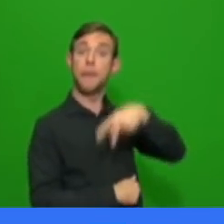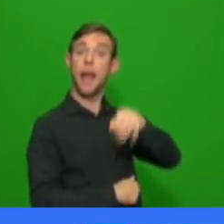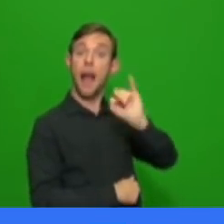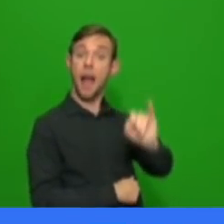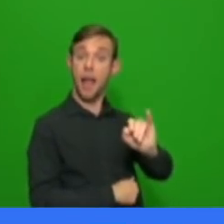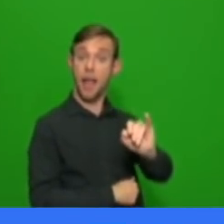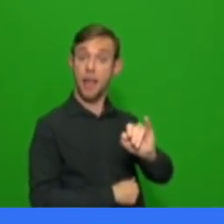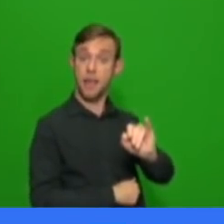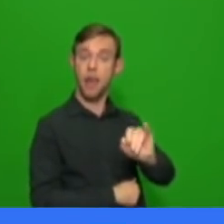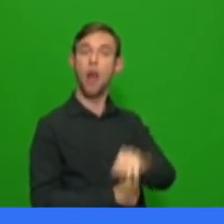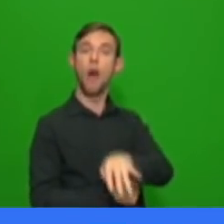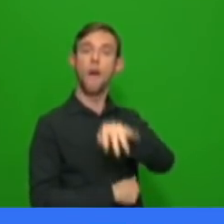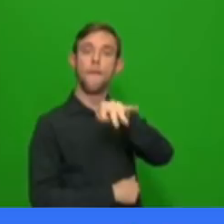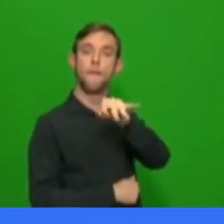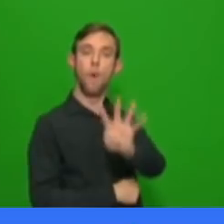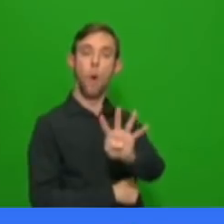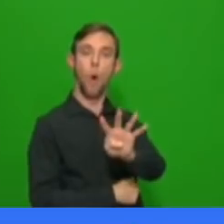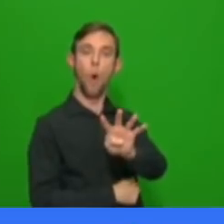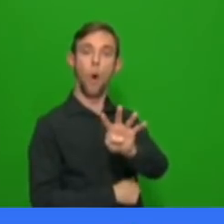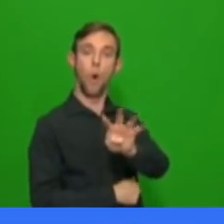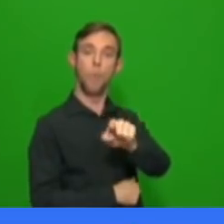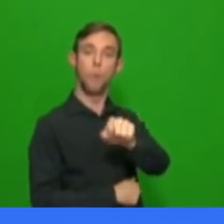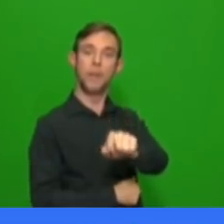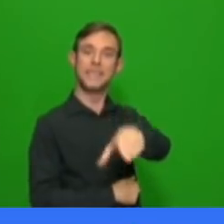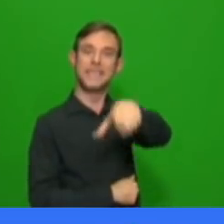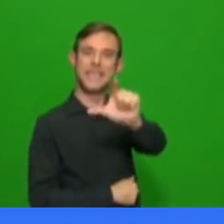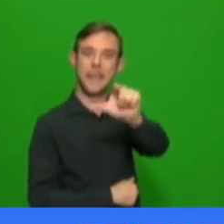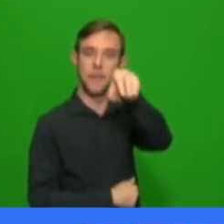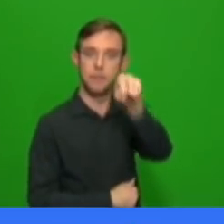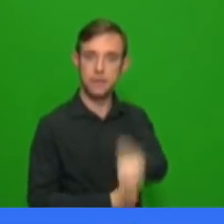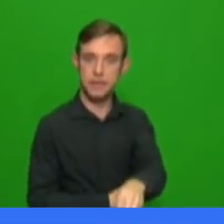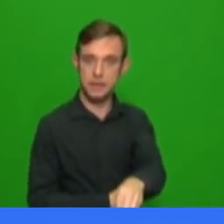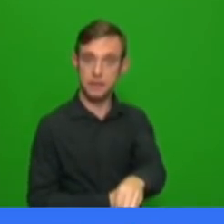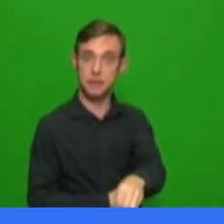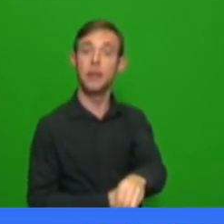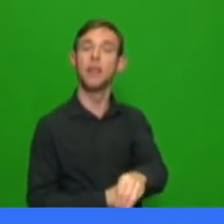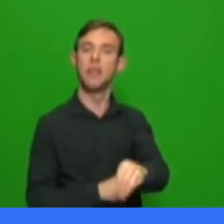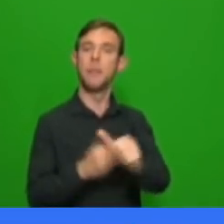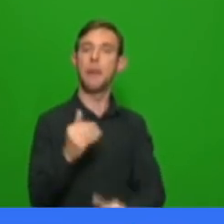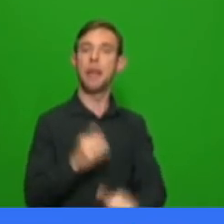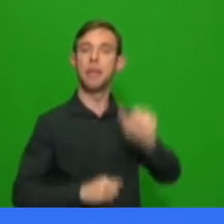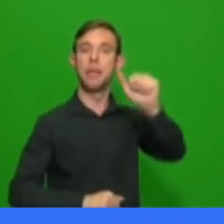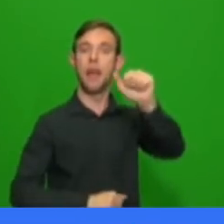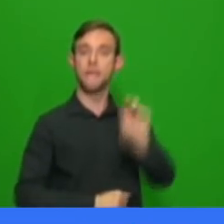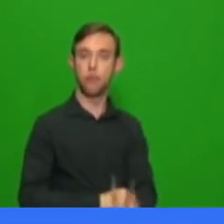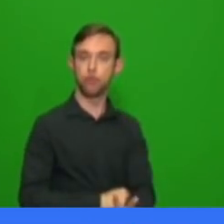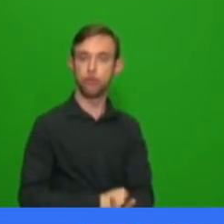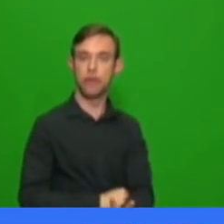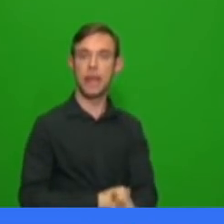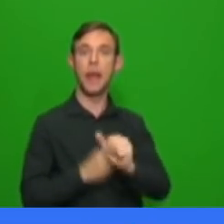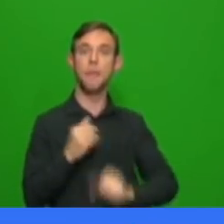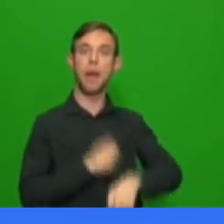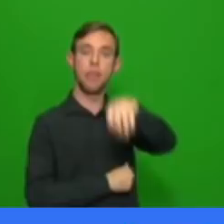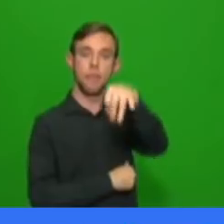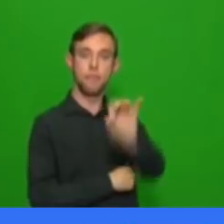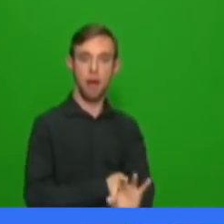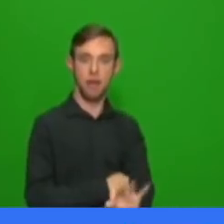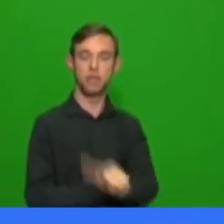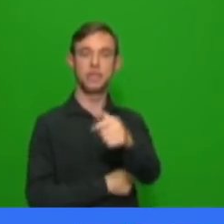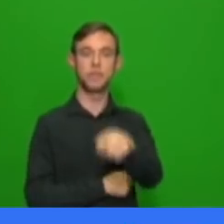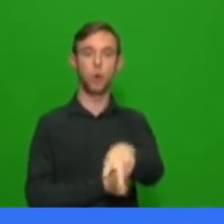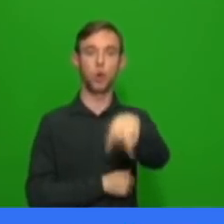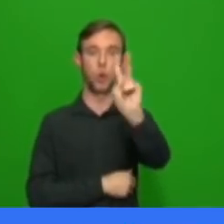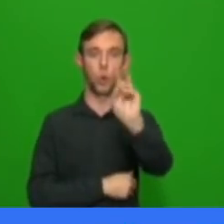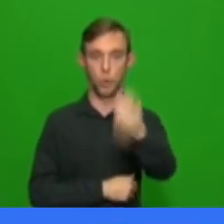while services price inflation was 4.6%. The bank's measure of core inflation,